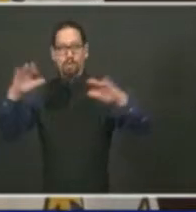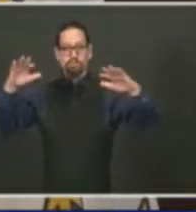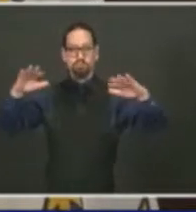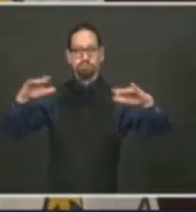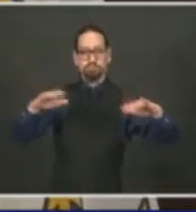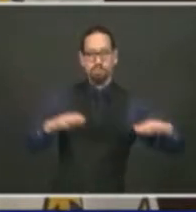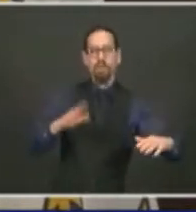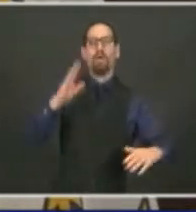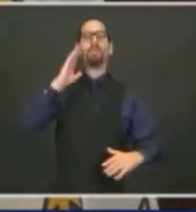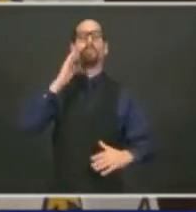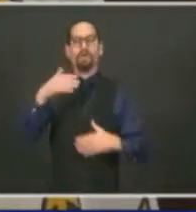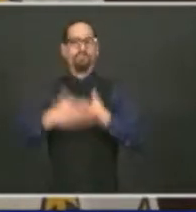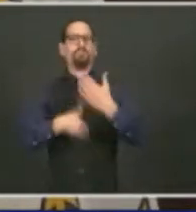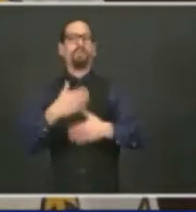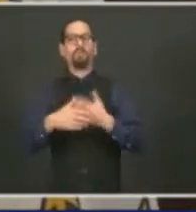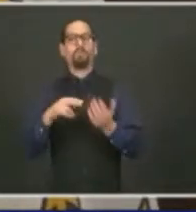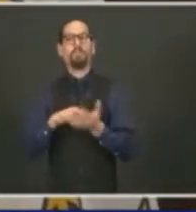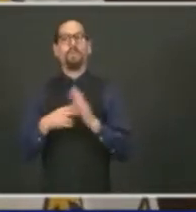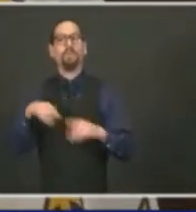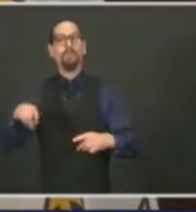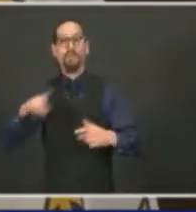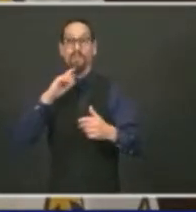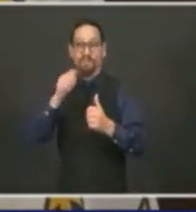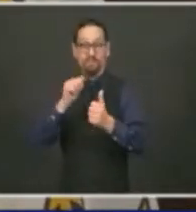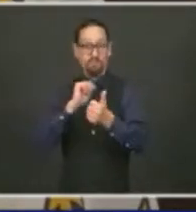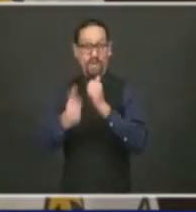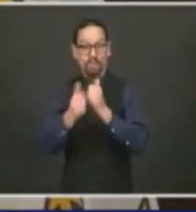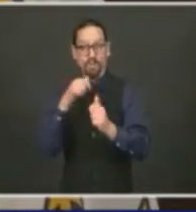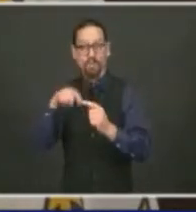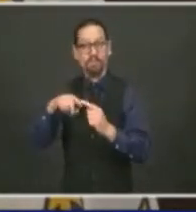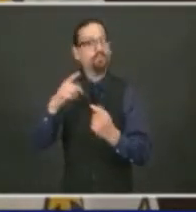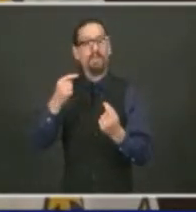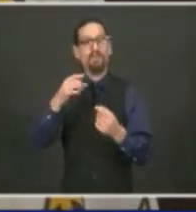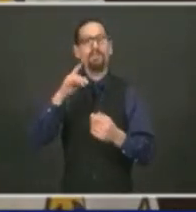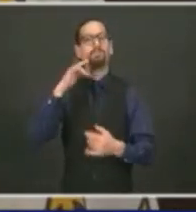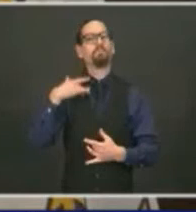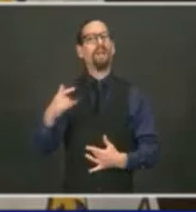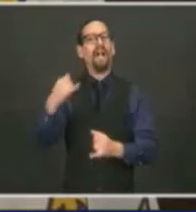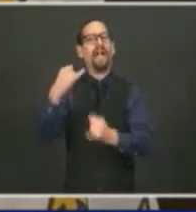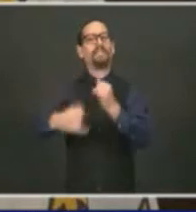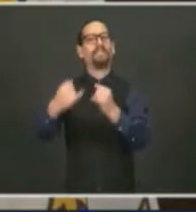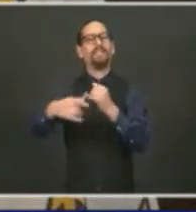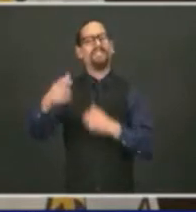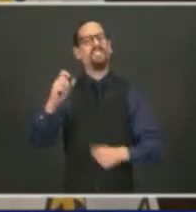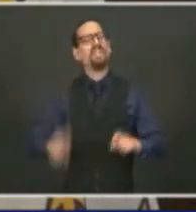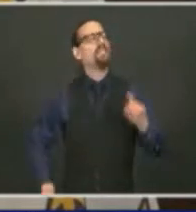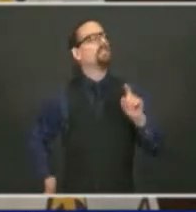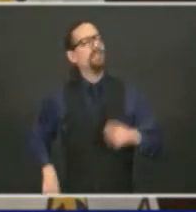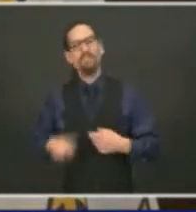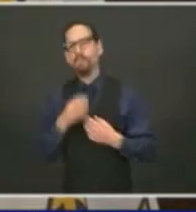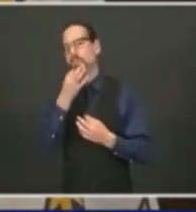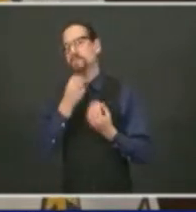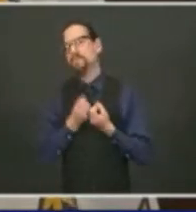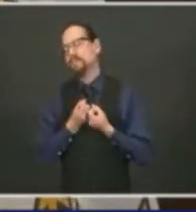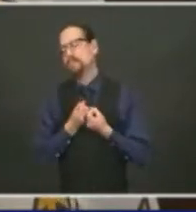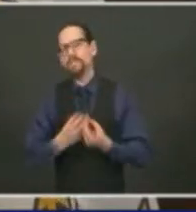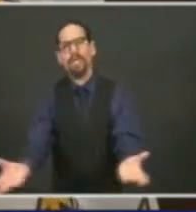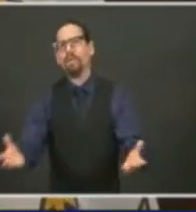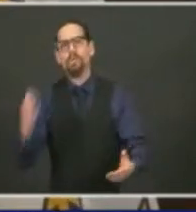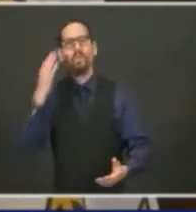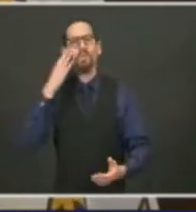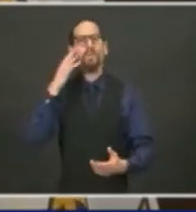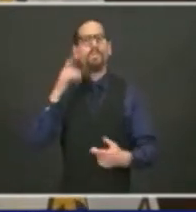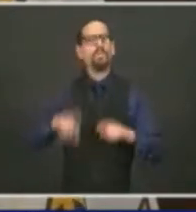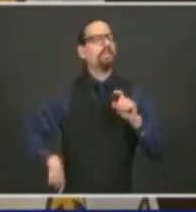a marathon is really at the end. So I think we're getting there. I know it's challenging for everyone out there. Thank you again for your patience and